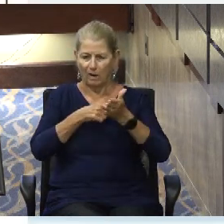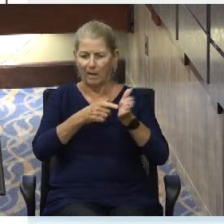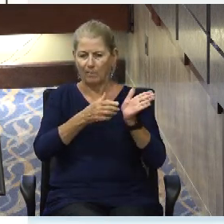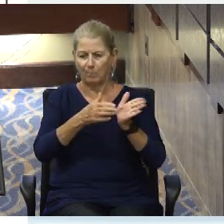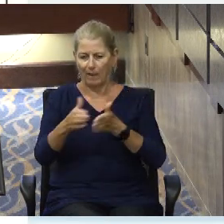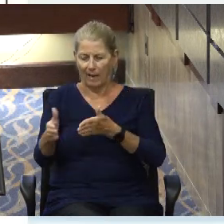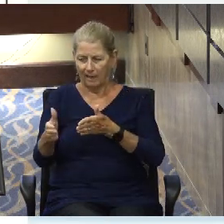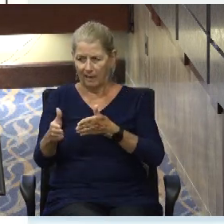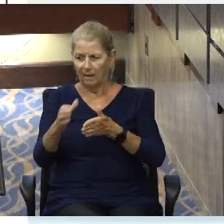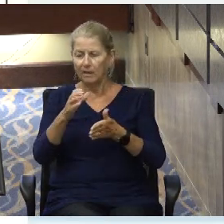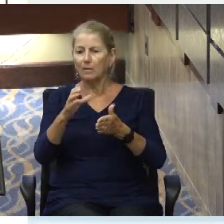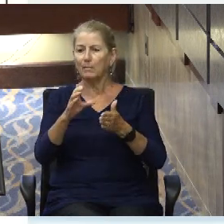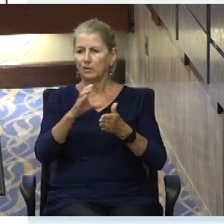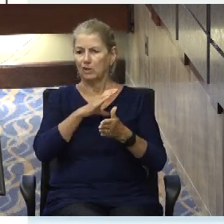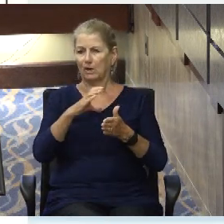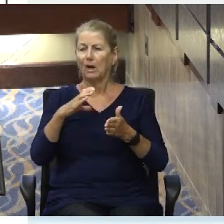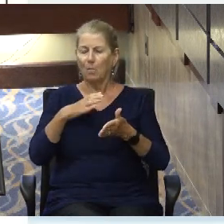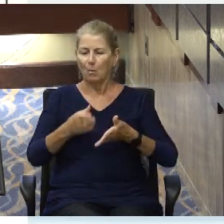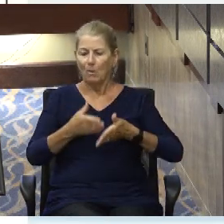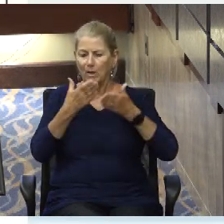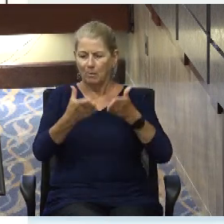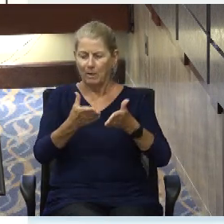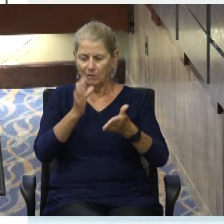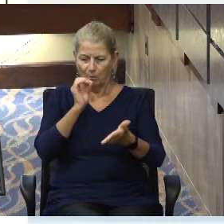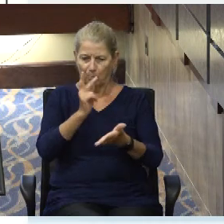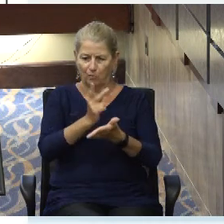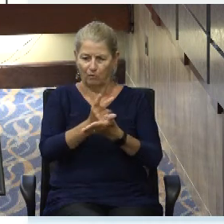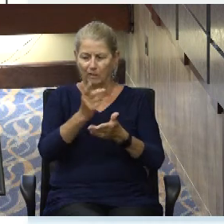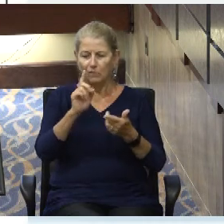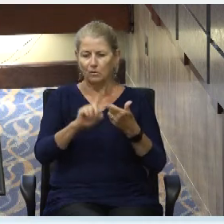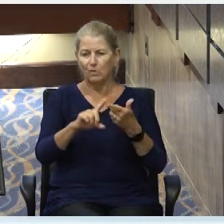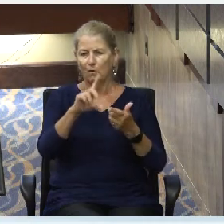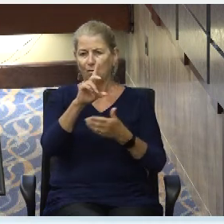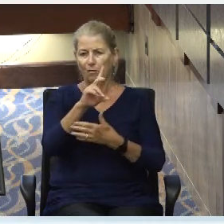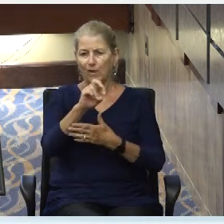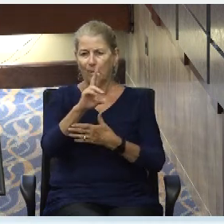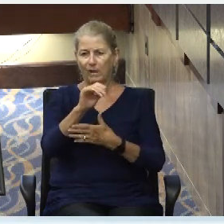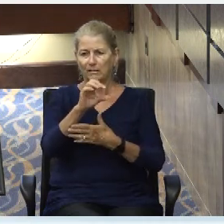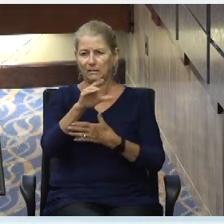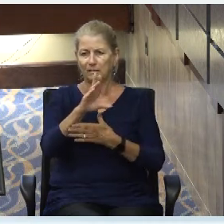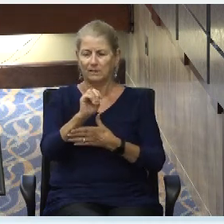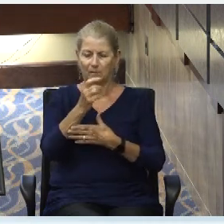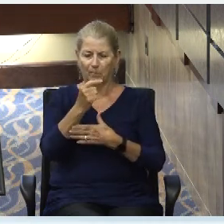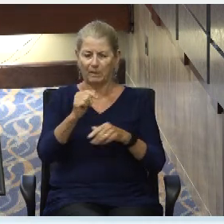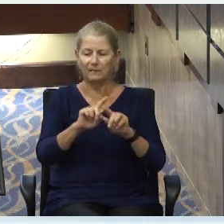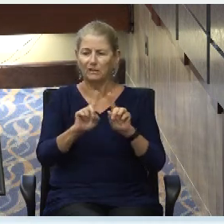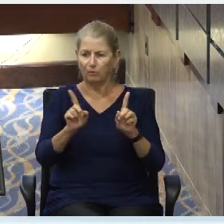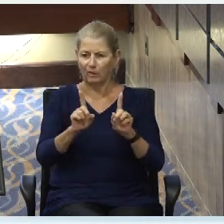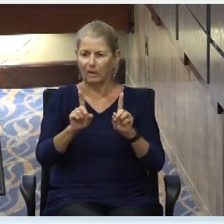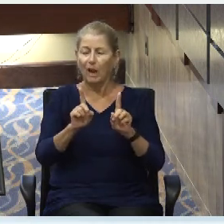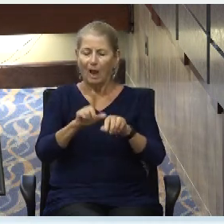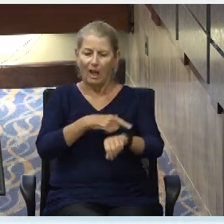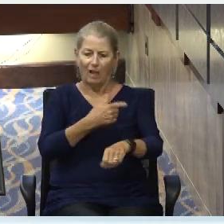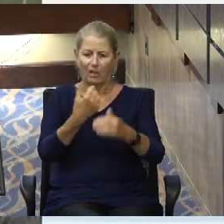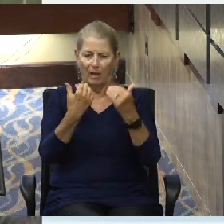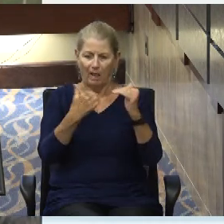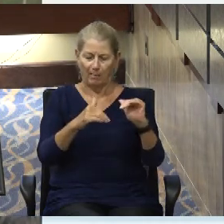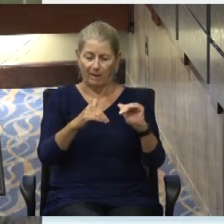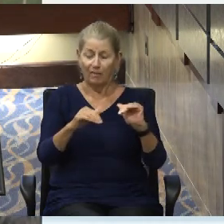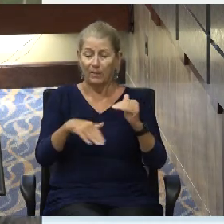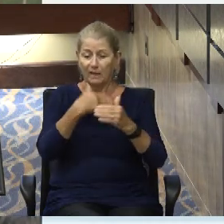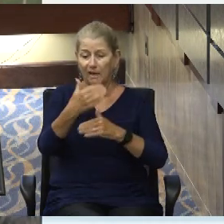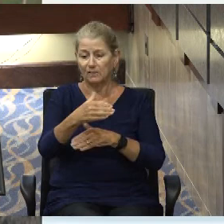recommend approval of the variance and the plat on this one. The next plat is the Church Road Estates